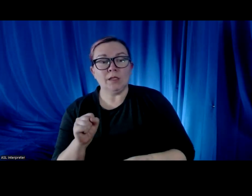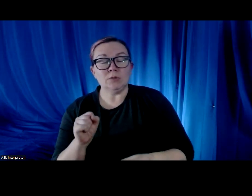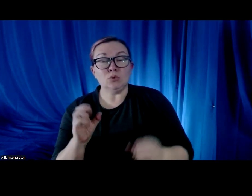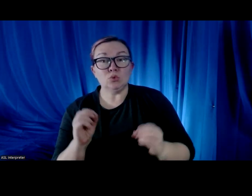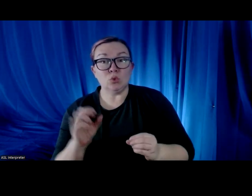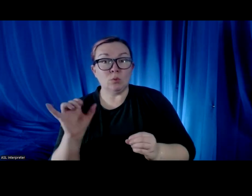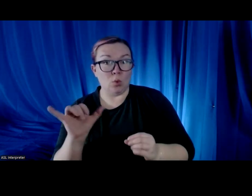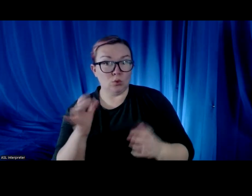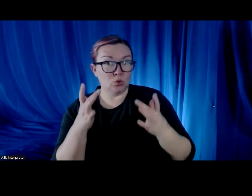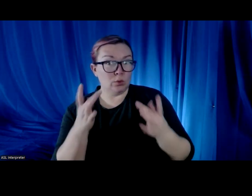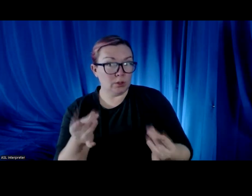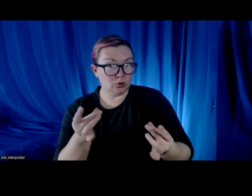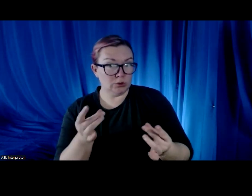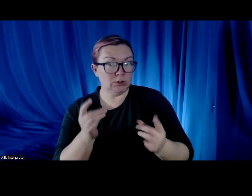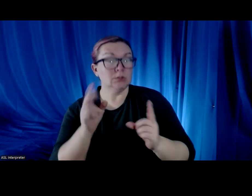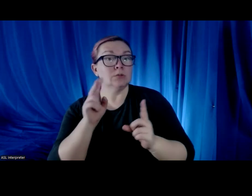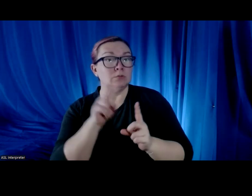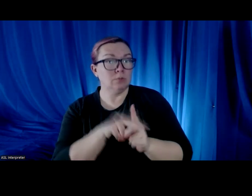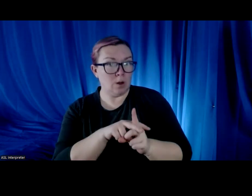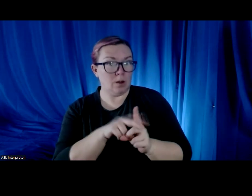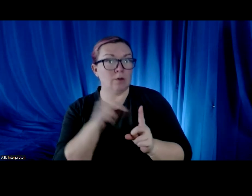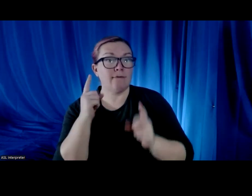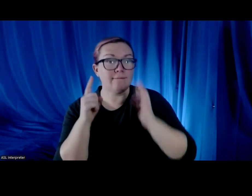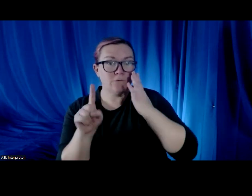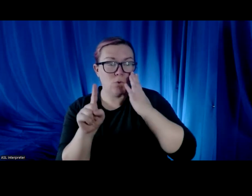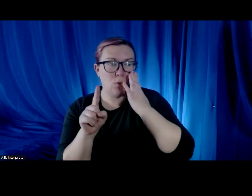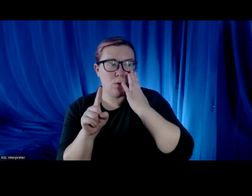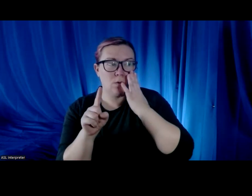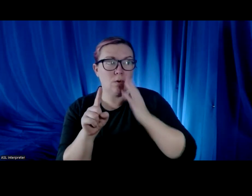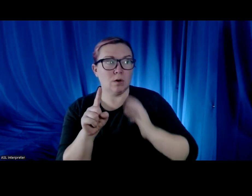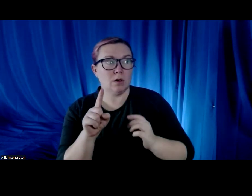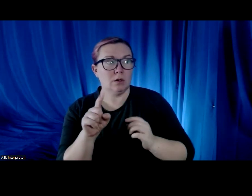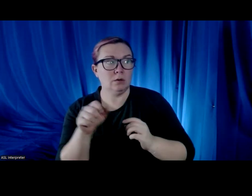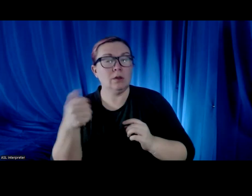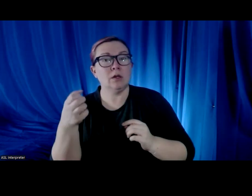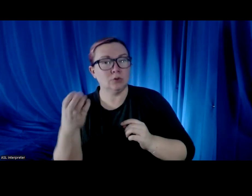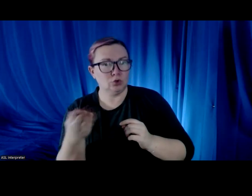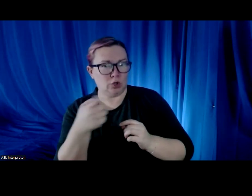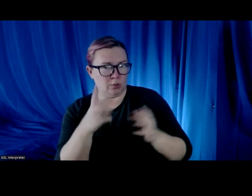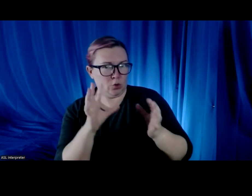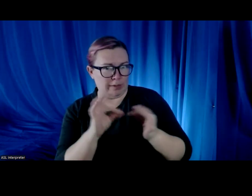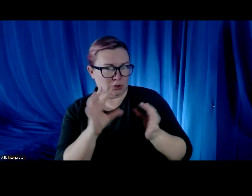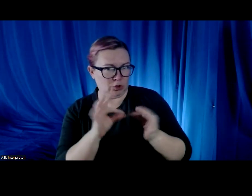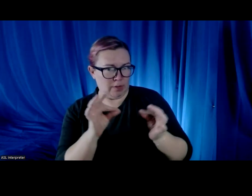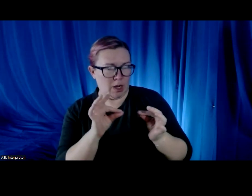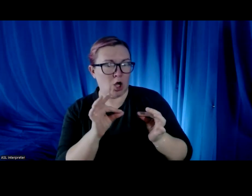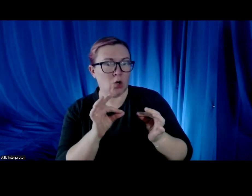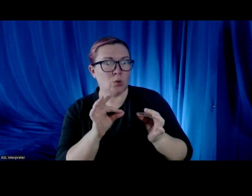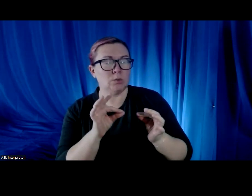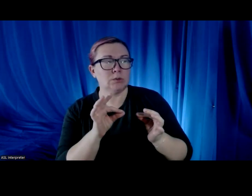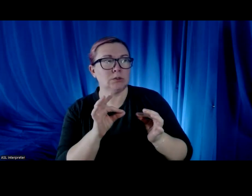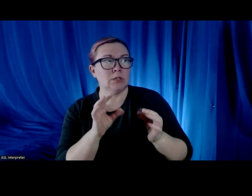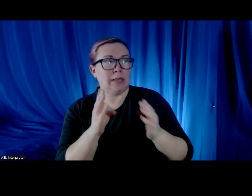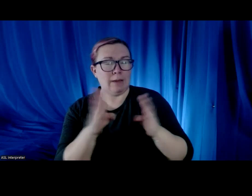also interested in applying for this the other job that you were talking about, which okay, the Public